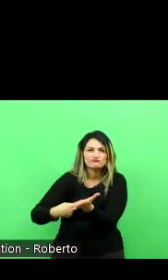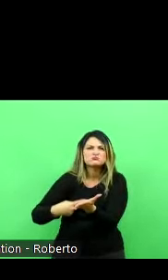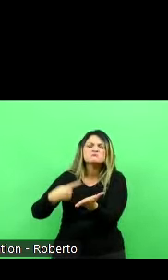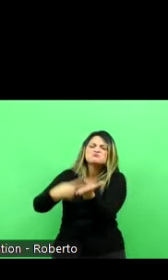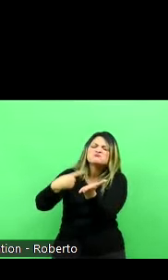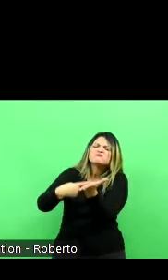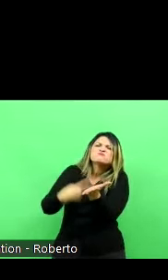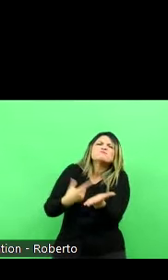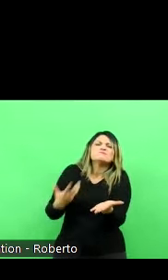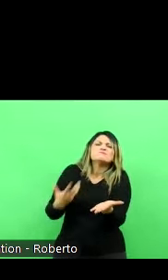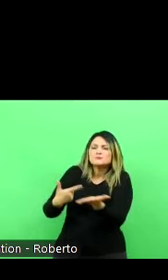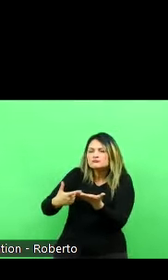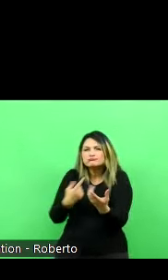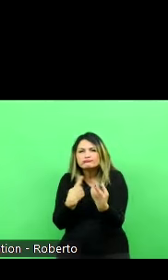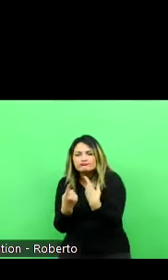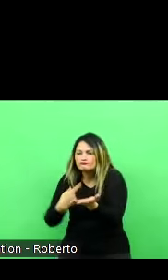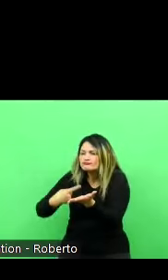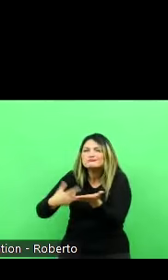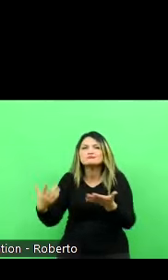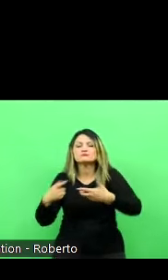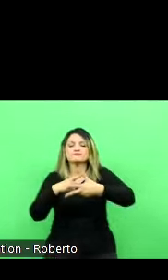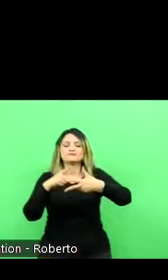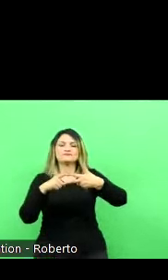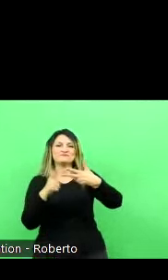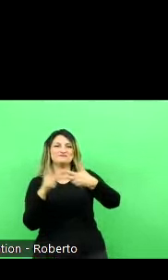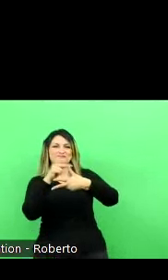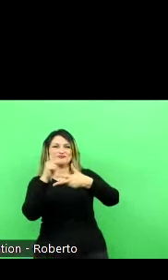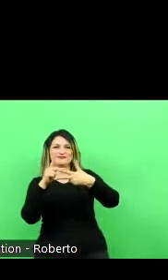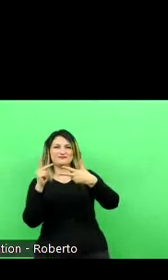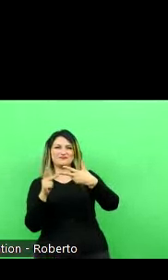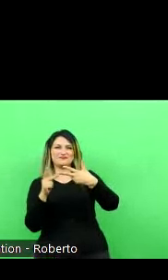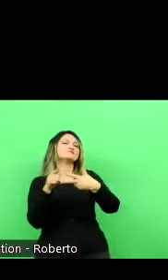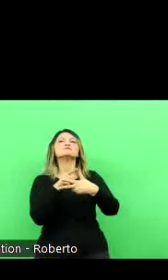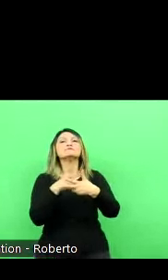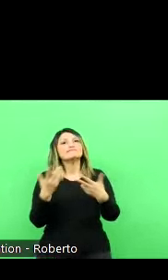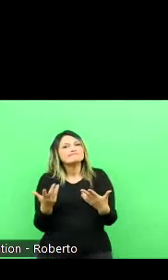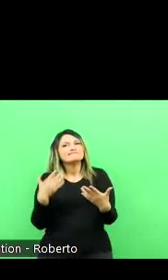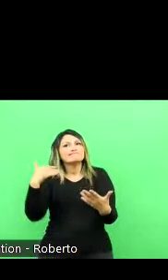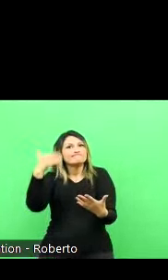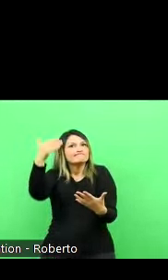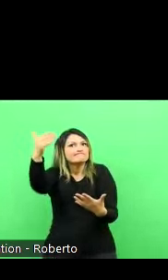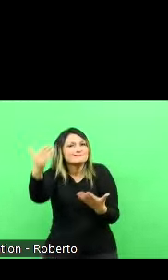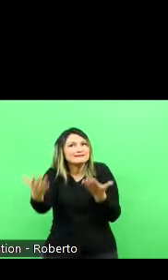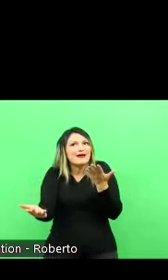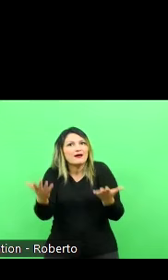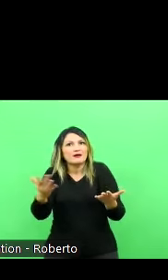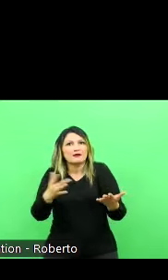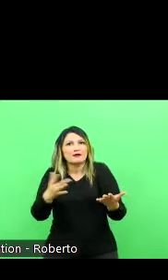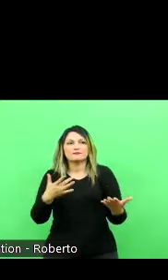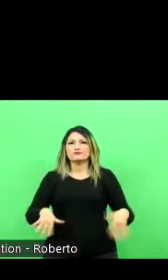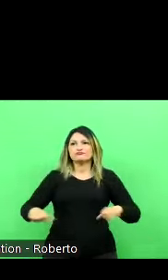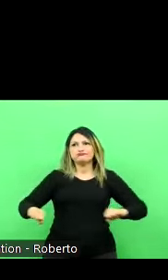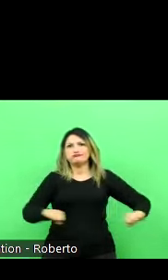Second is the complexity of addressing disabilities. As Carlos Kaiser, one of our indispensable